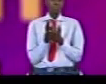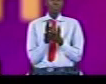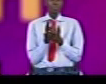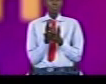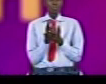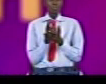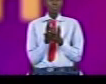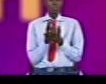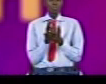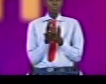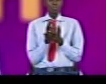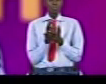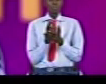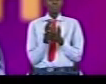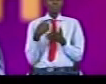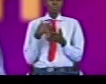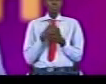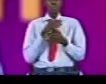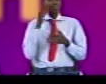we defend the truth.